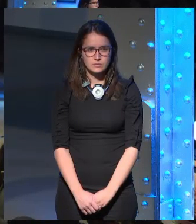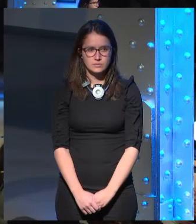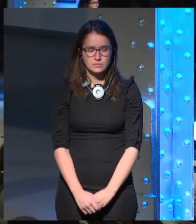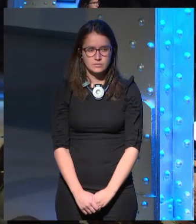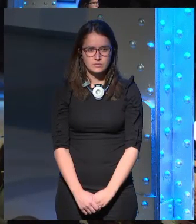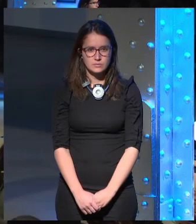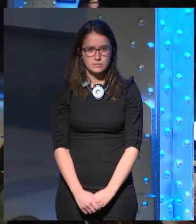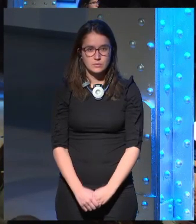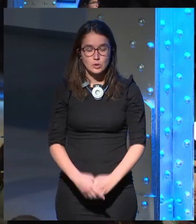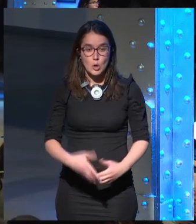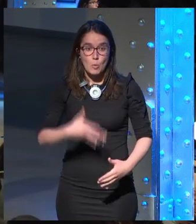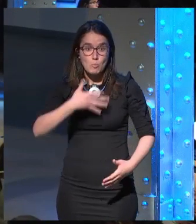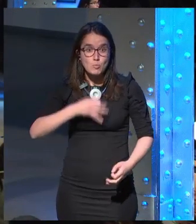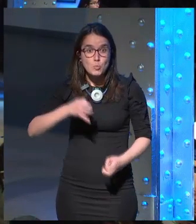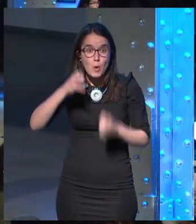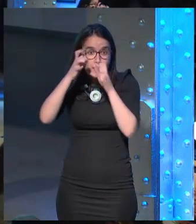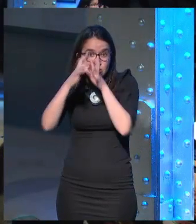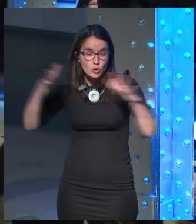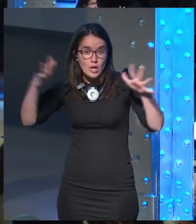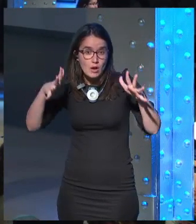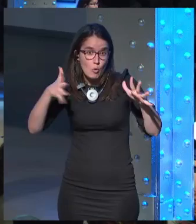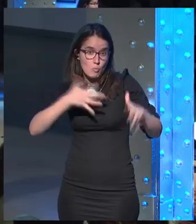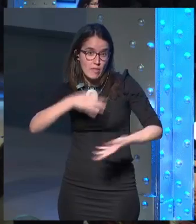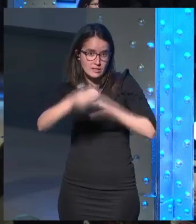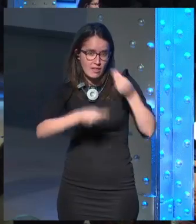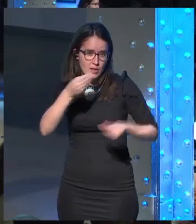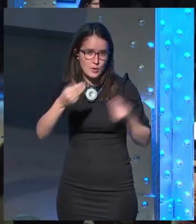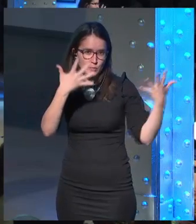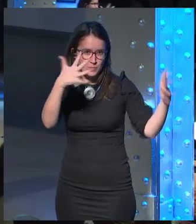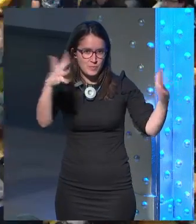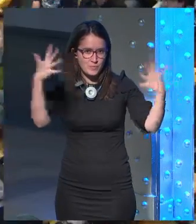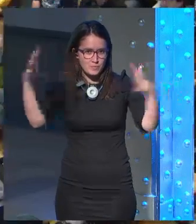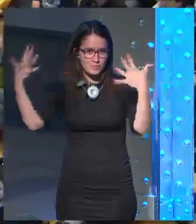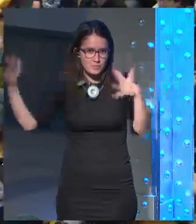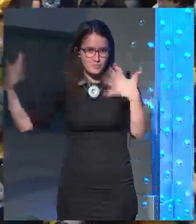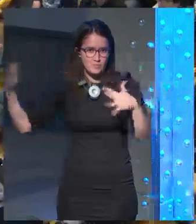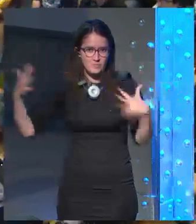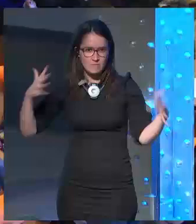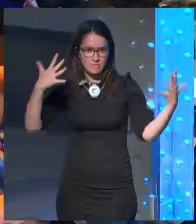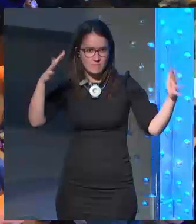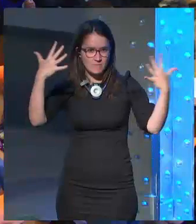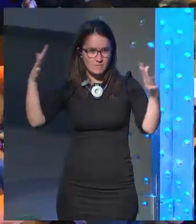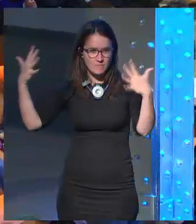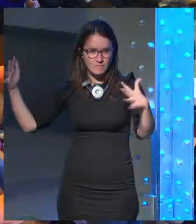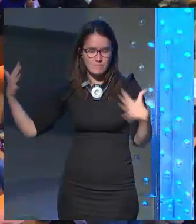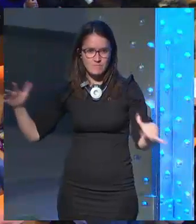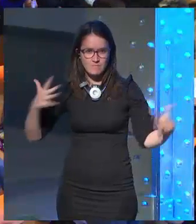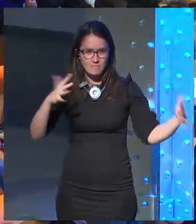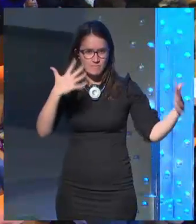Puedes soñarlo, puedes hacerlo. Good job. Gracias. Good job on that video.